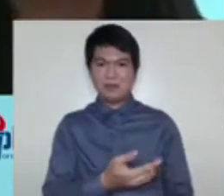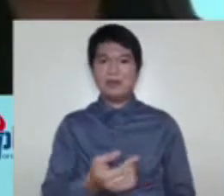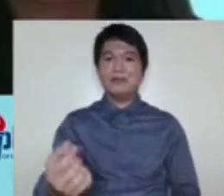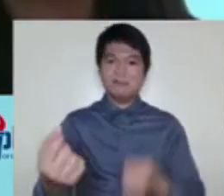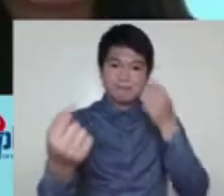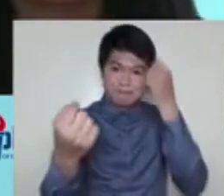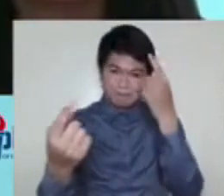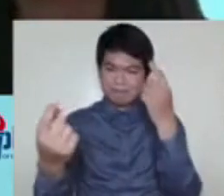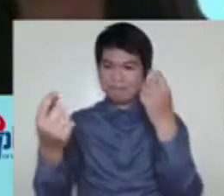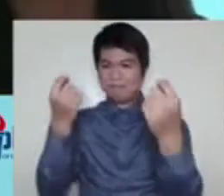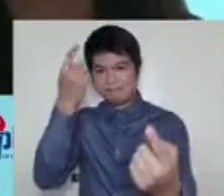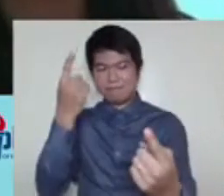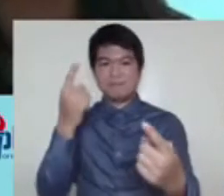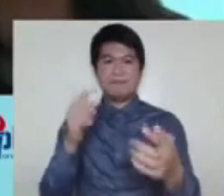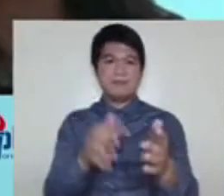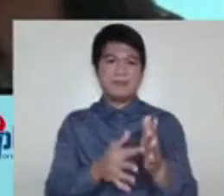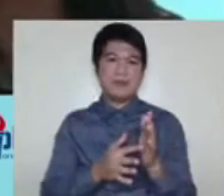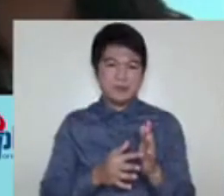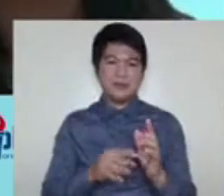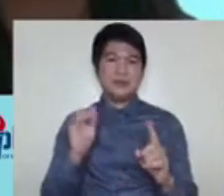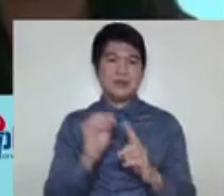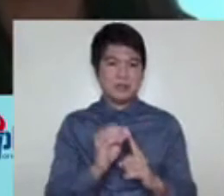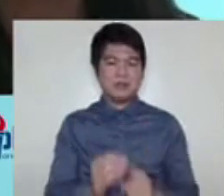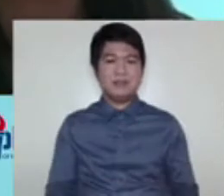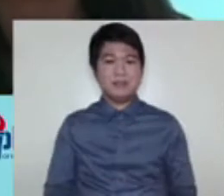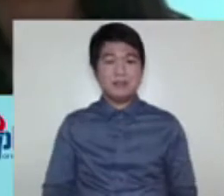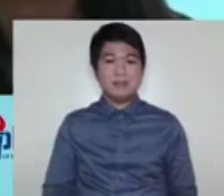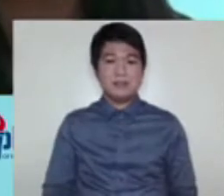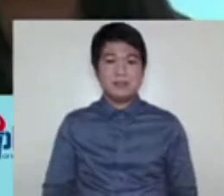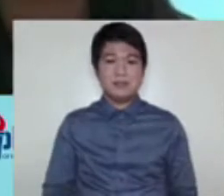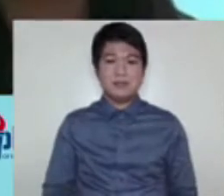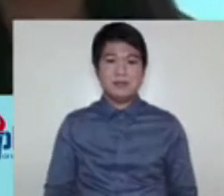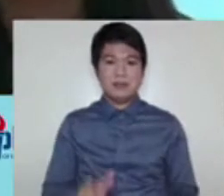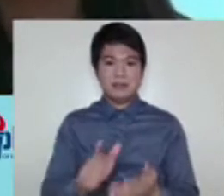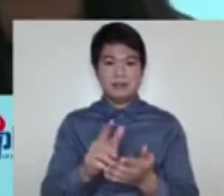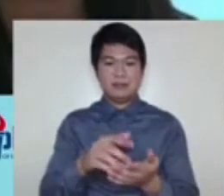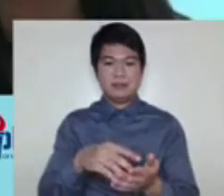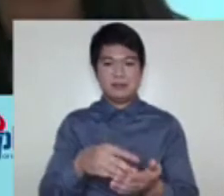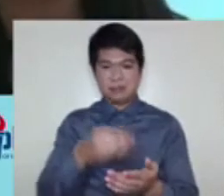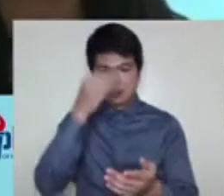of this objective. So when we say learning environment, that is the classroom and other physical learning areas outside the